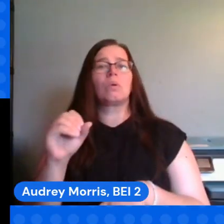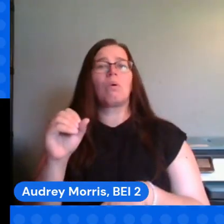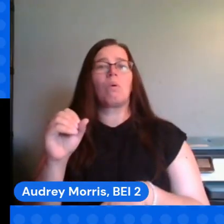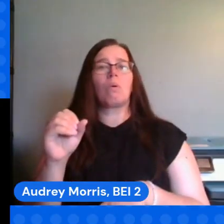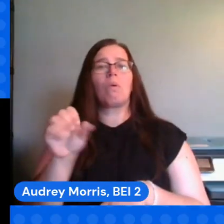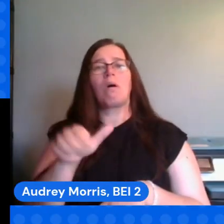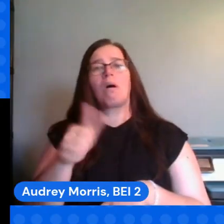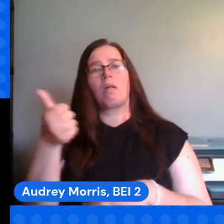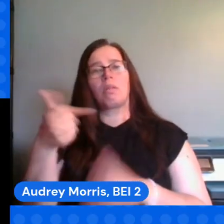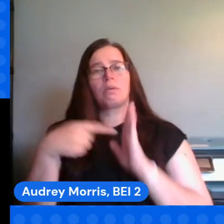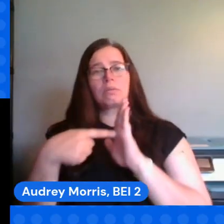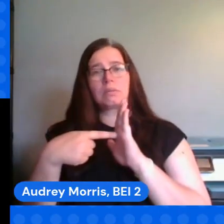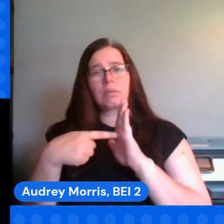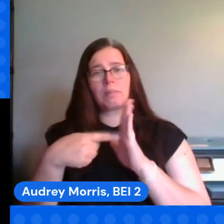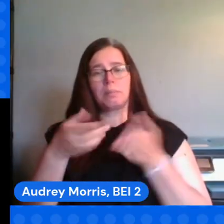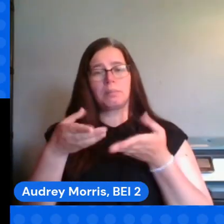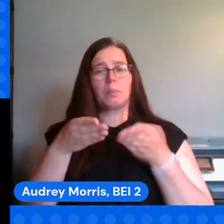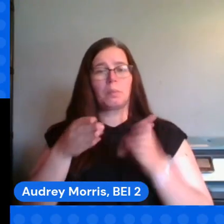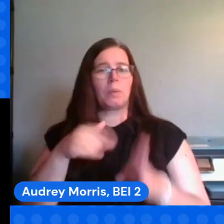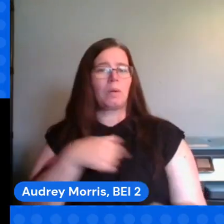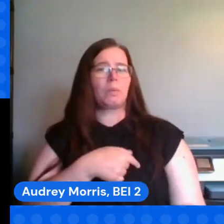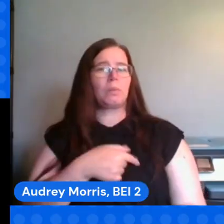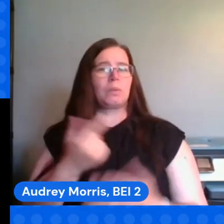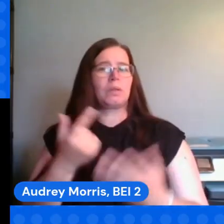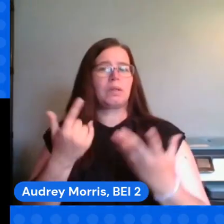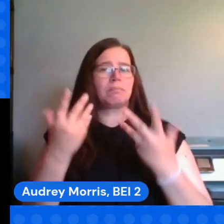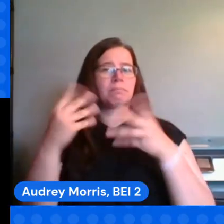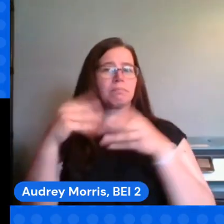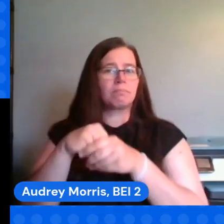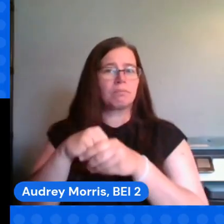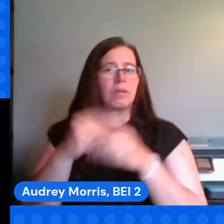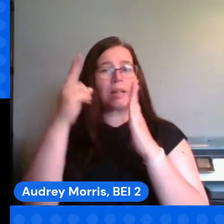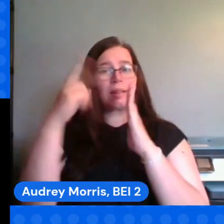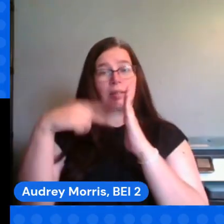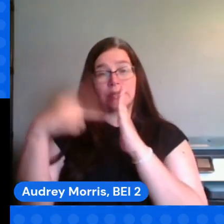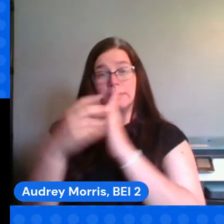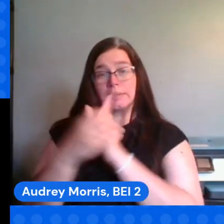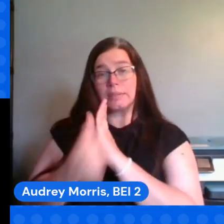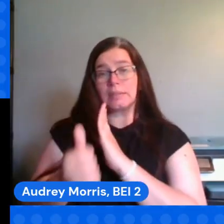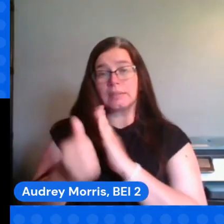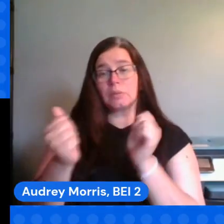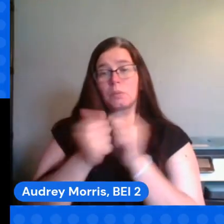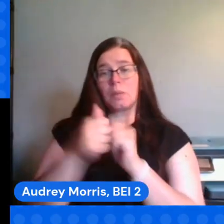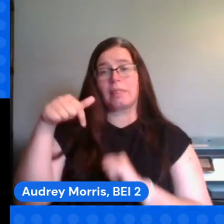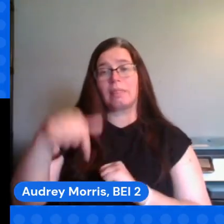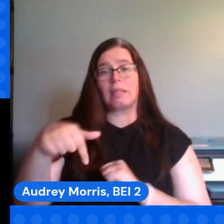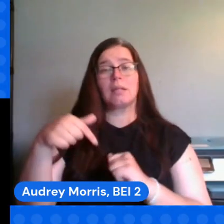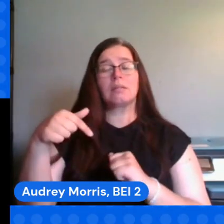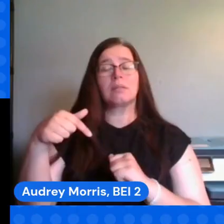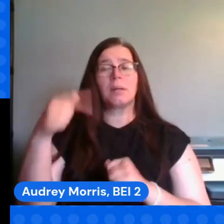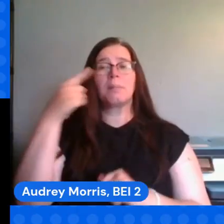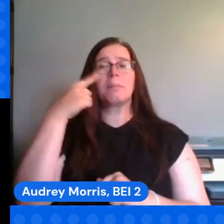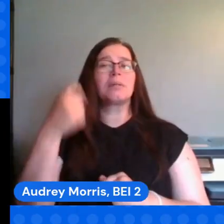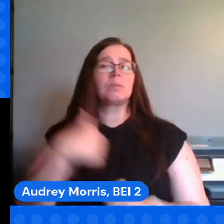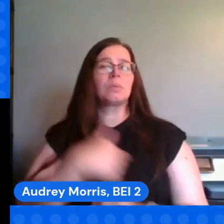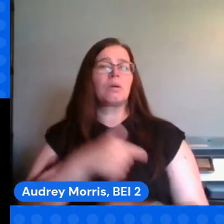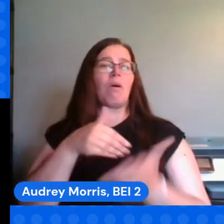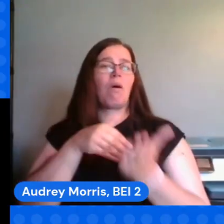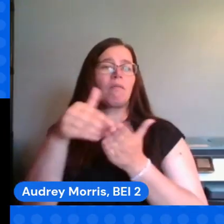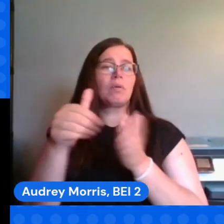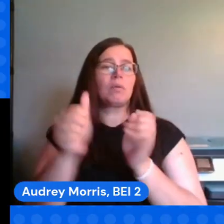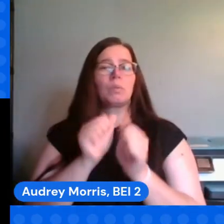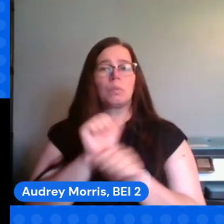another example of a way that we infuse literacy into this, because oftentimes we are working with